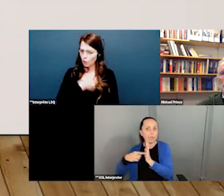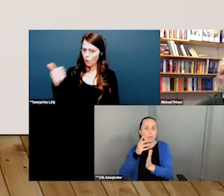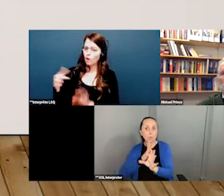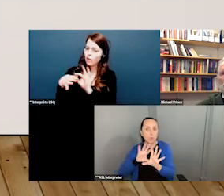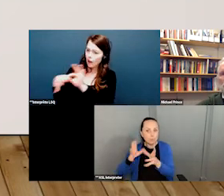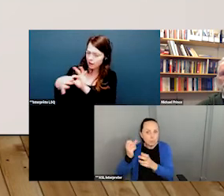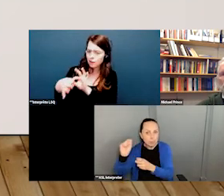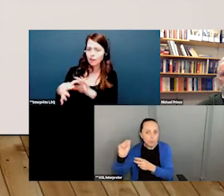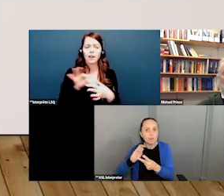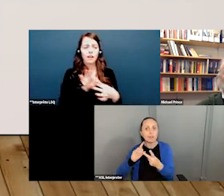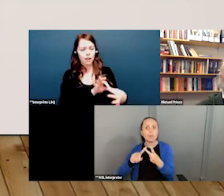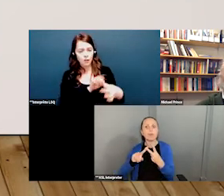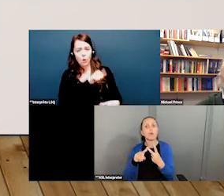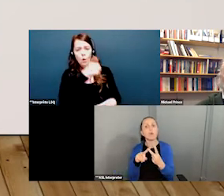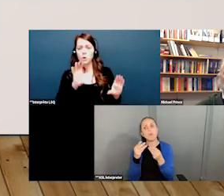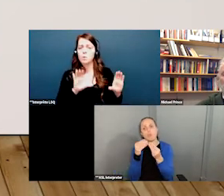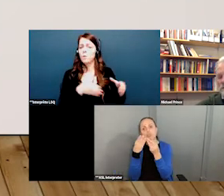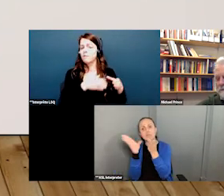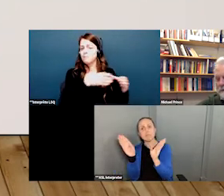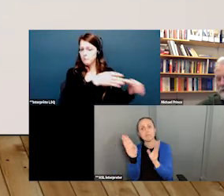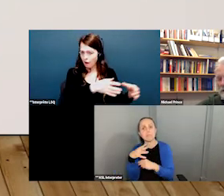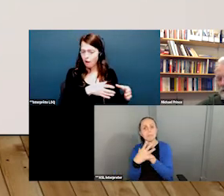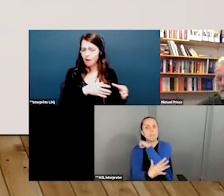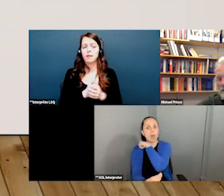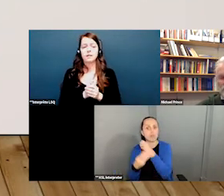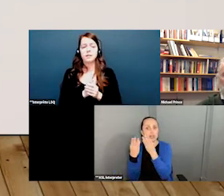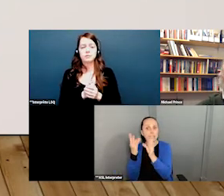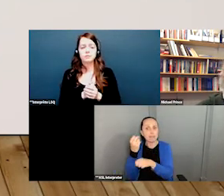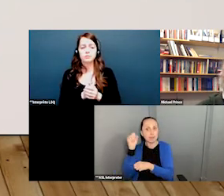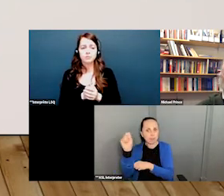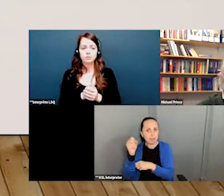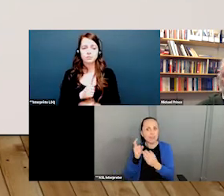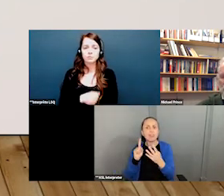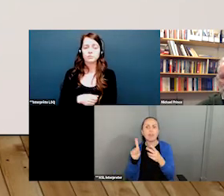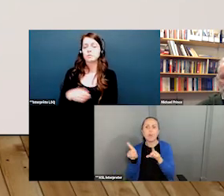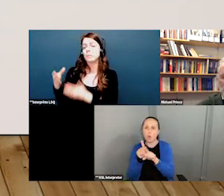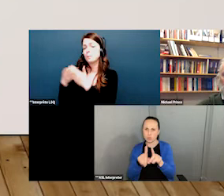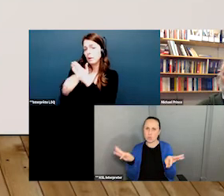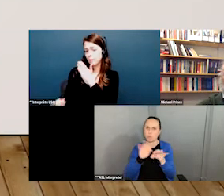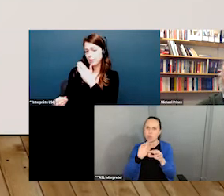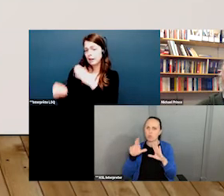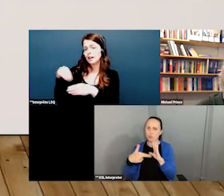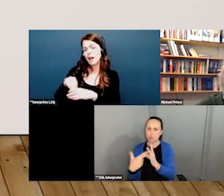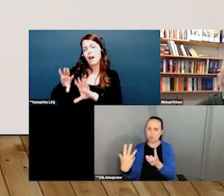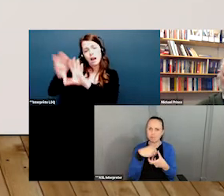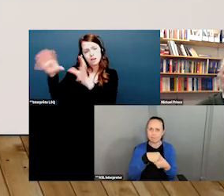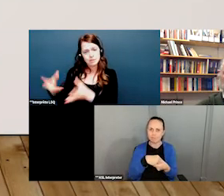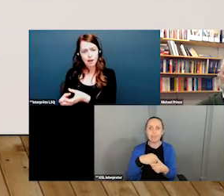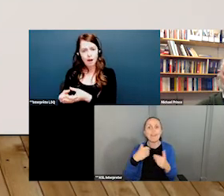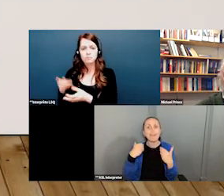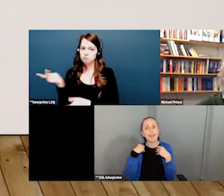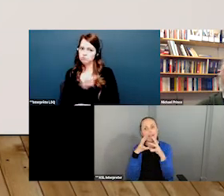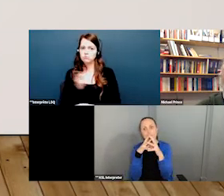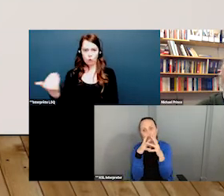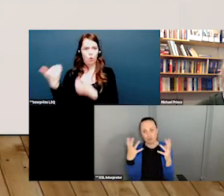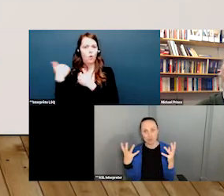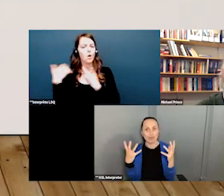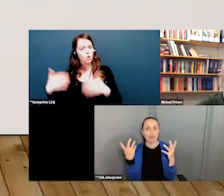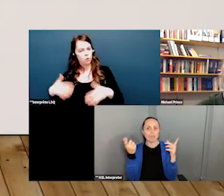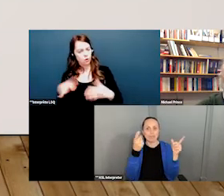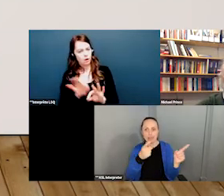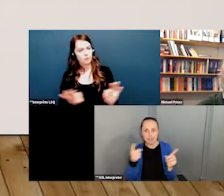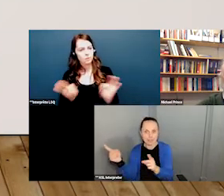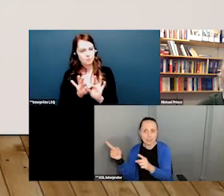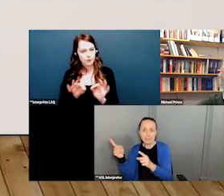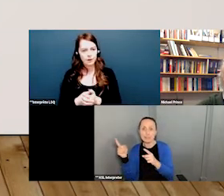movement or the broader poverty movement, that also play a key role in this. So there's a lot, there is a lot going